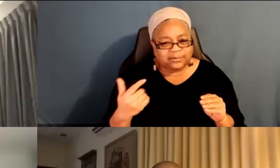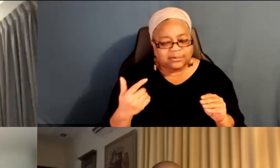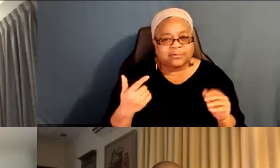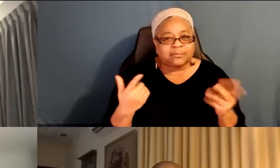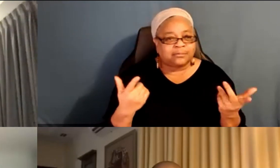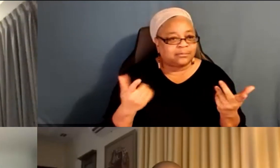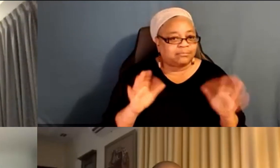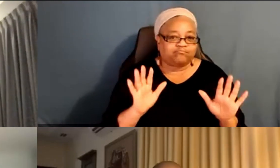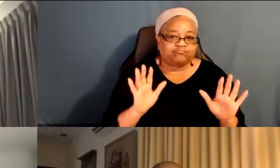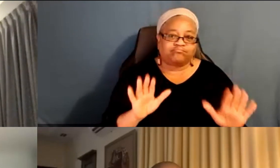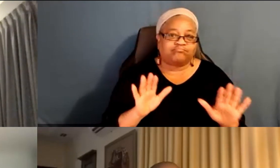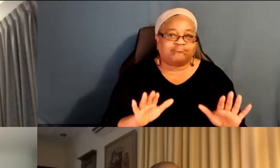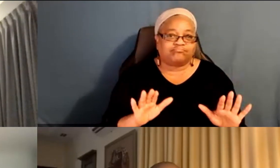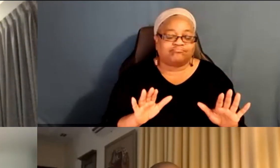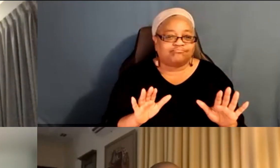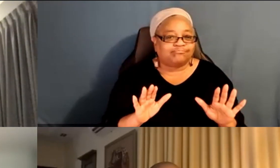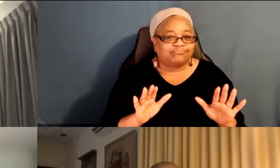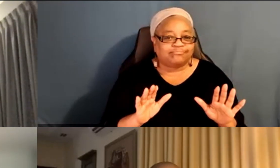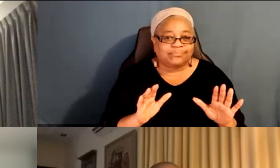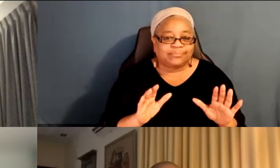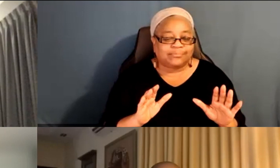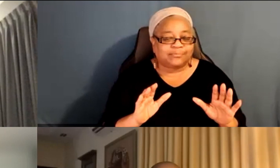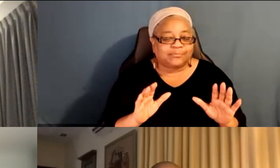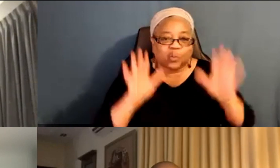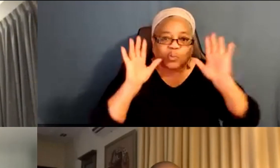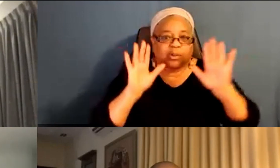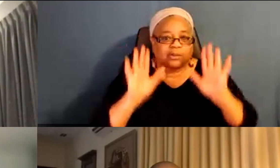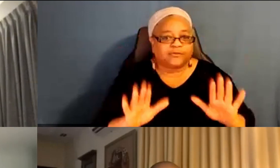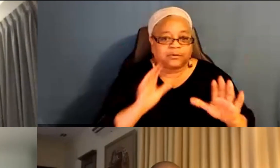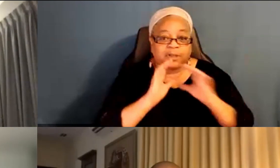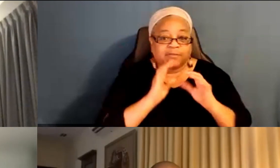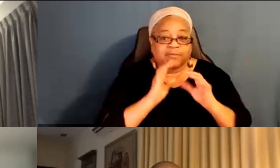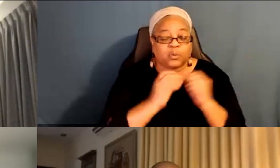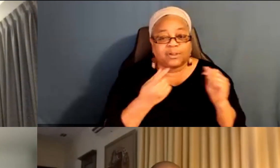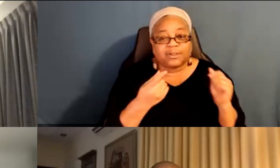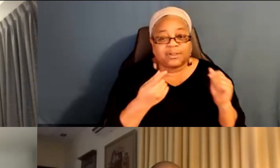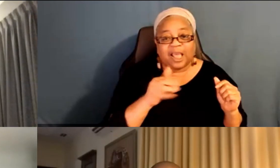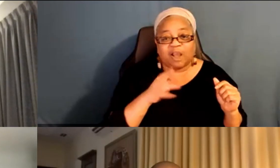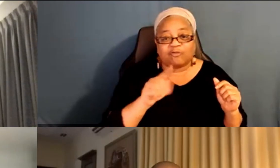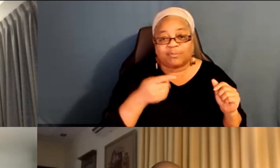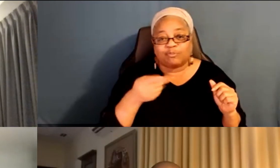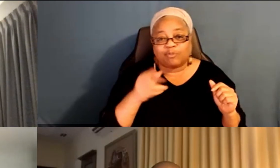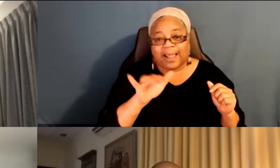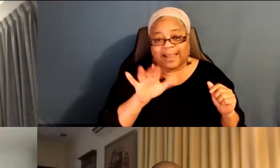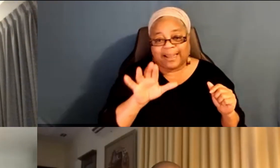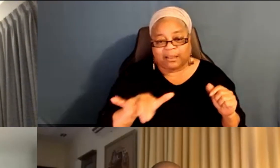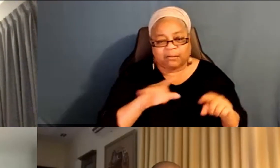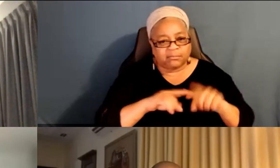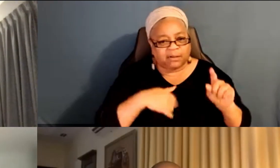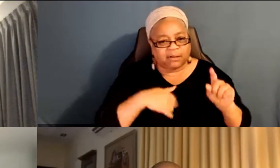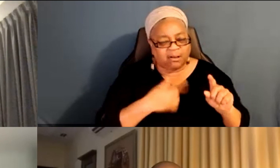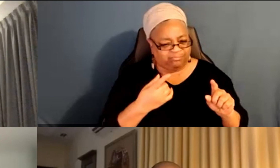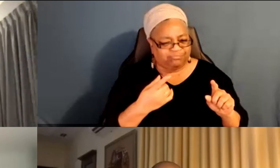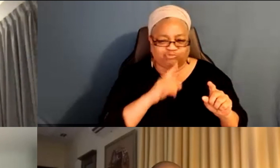just absolutely stunning conversation with Garrett Bradley. But I'm particularly